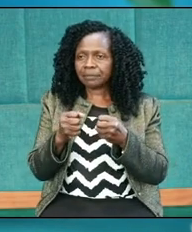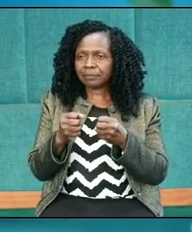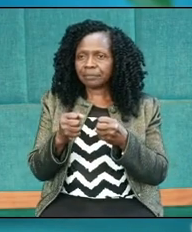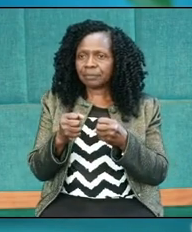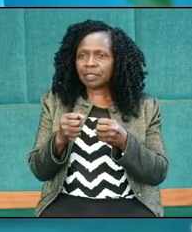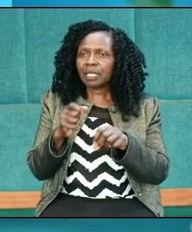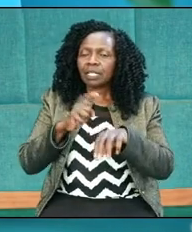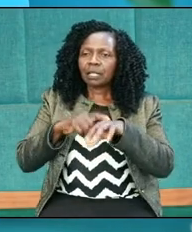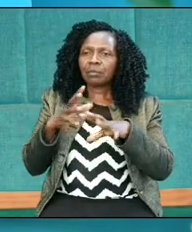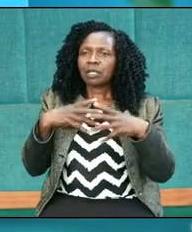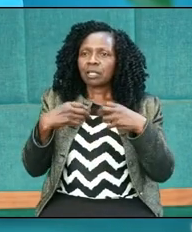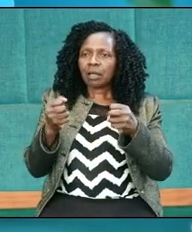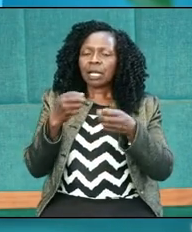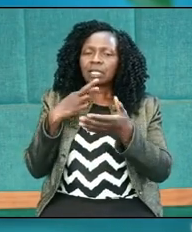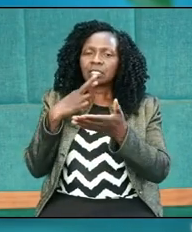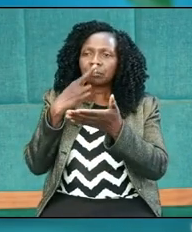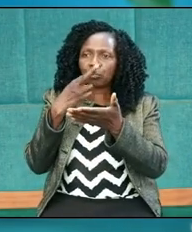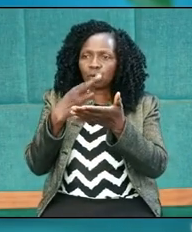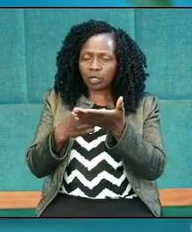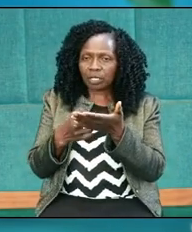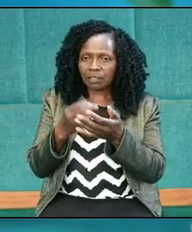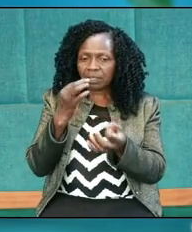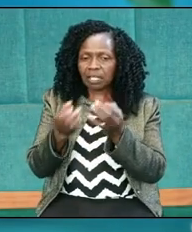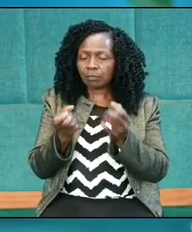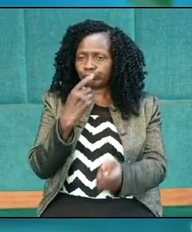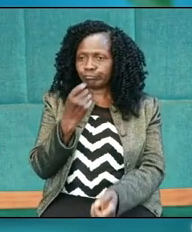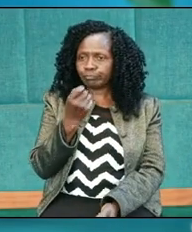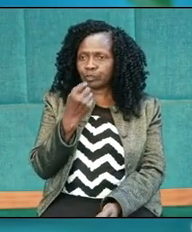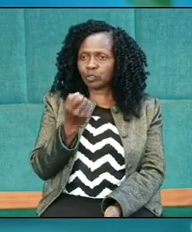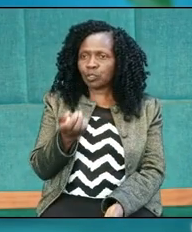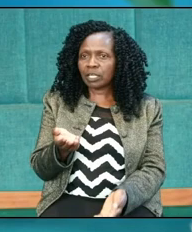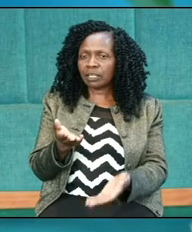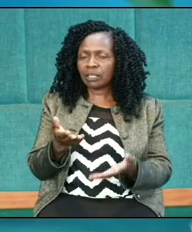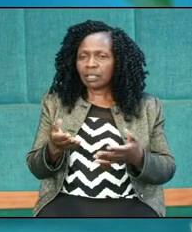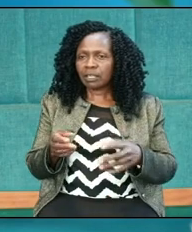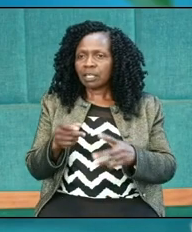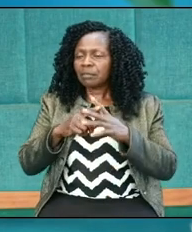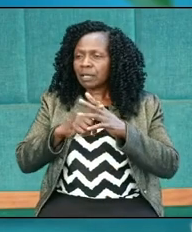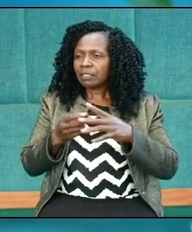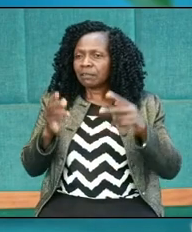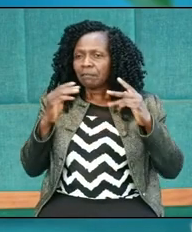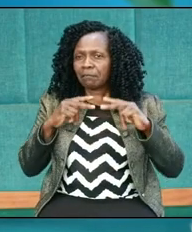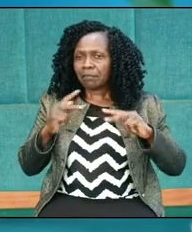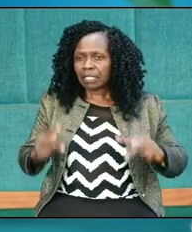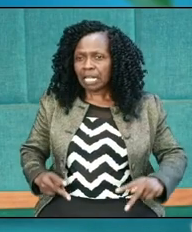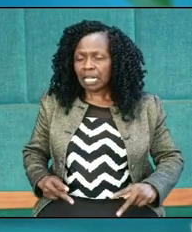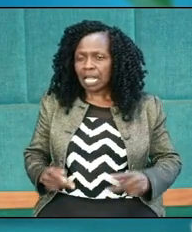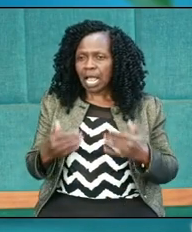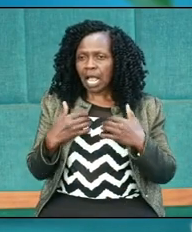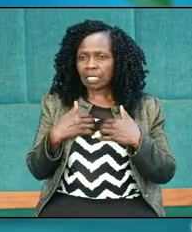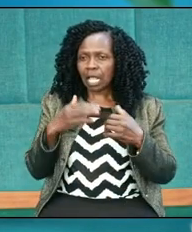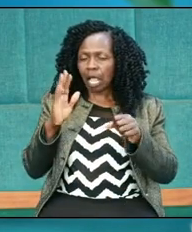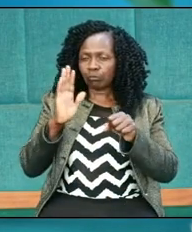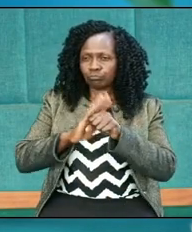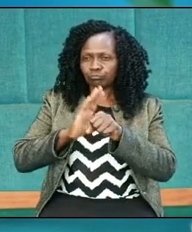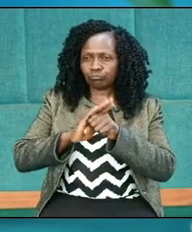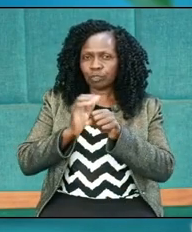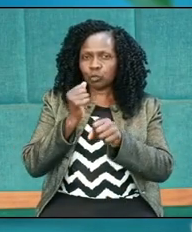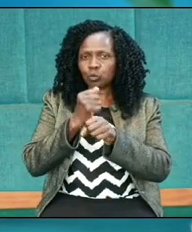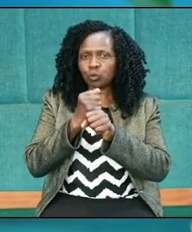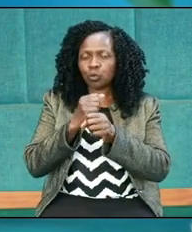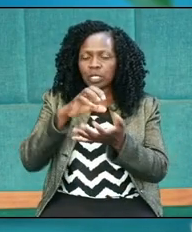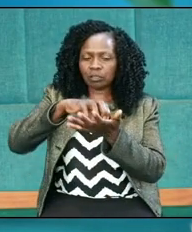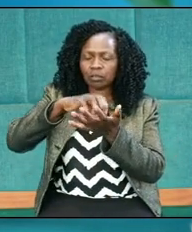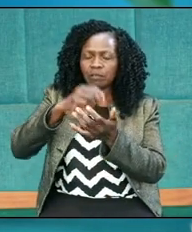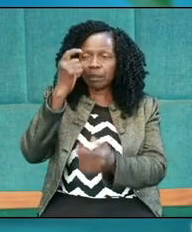we respond to even the medicine that is going to treat us physically has a lot to do with the